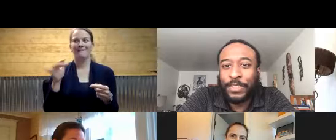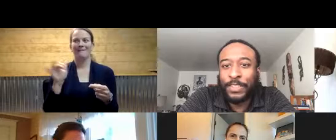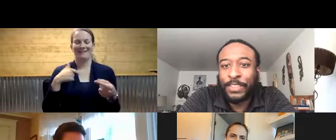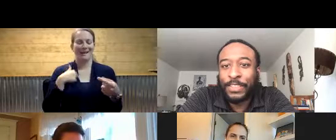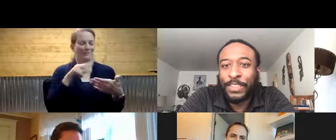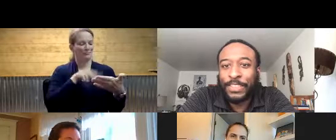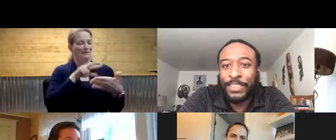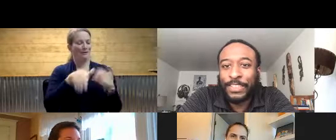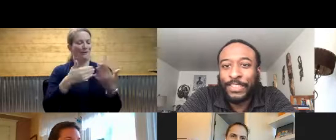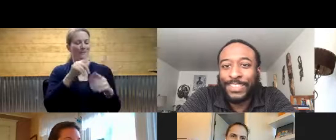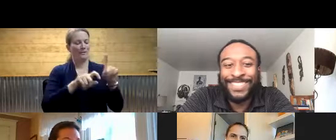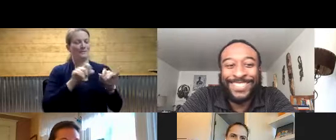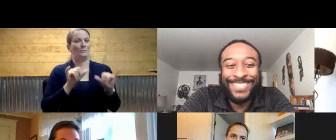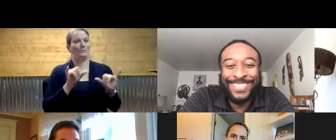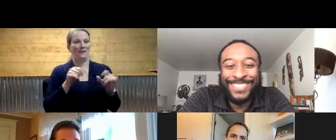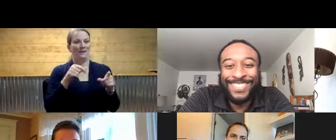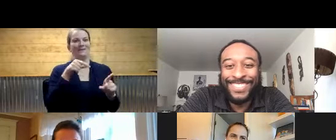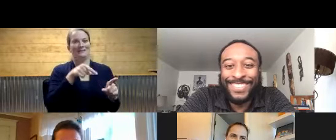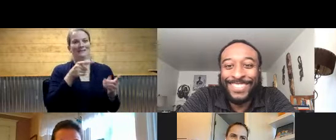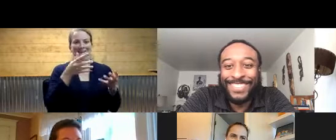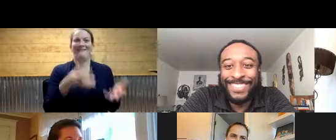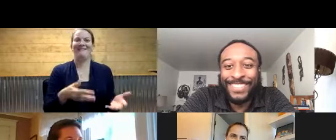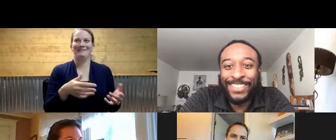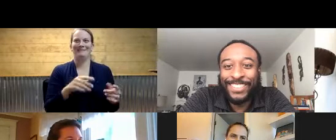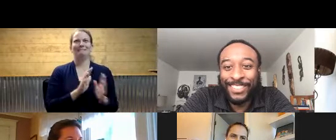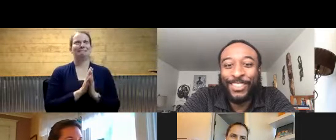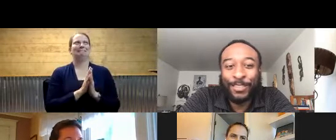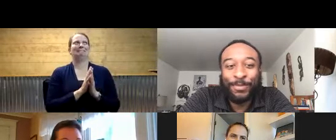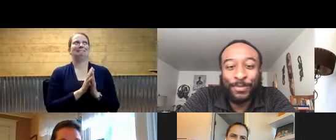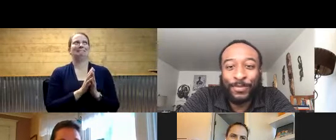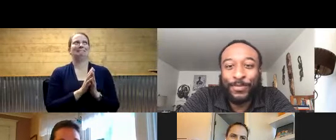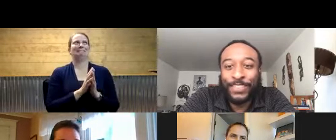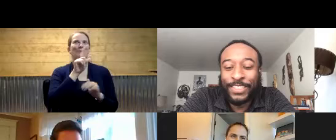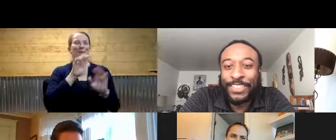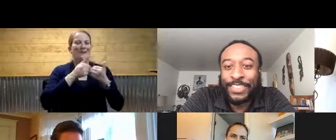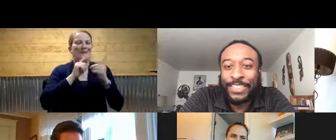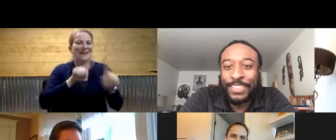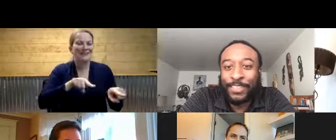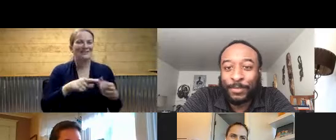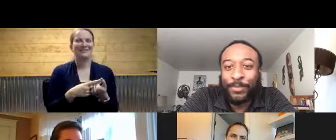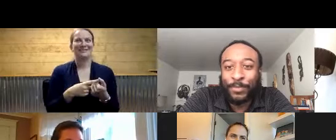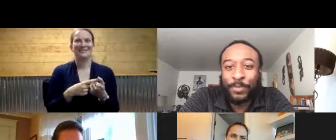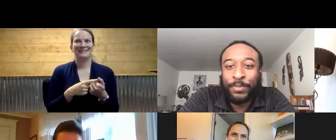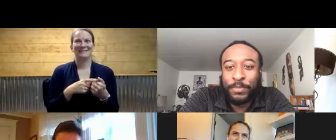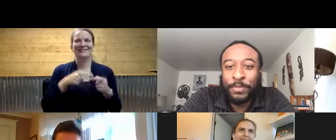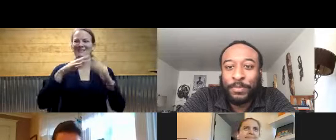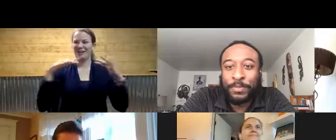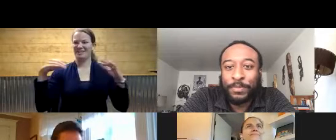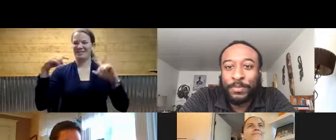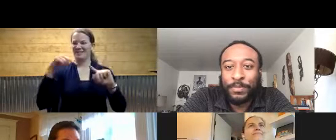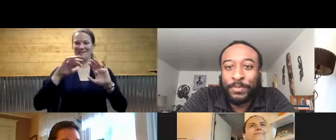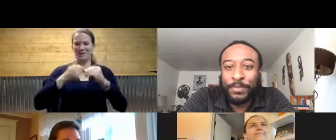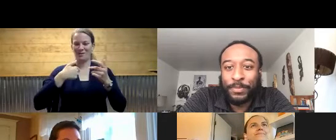was the heavy-handed one because I was a little confused about it. Like how would you define it? You know, it's just something